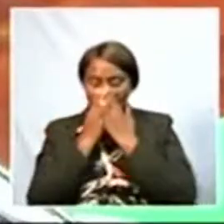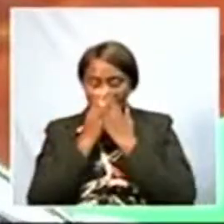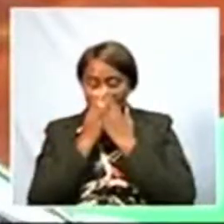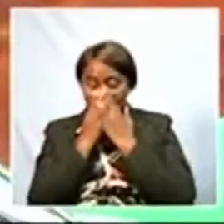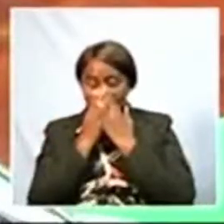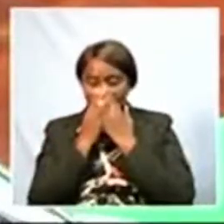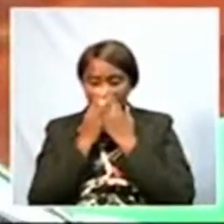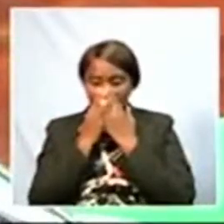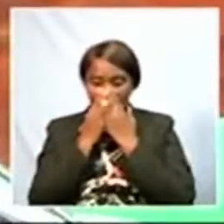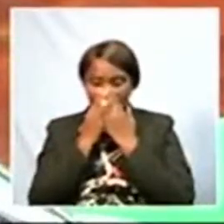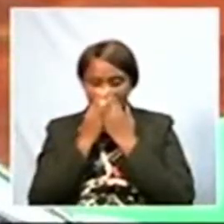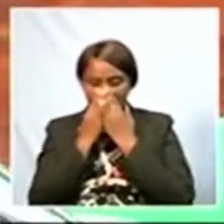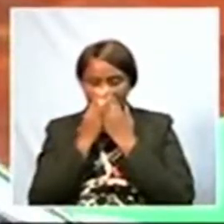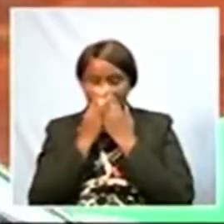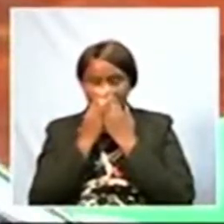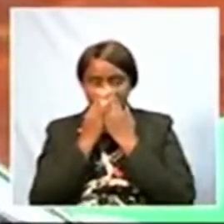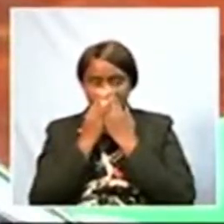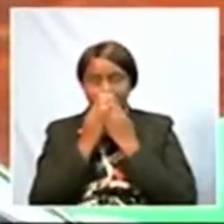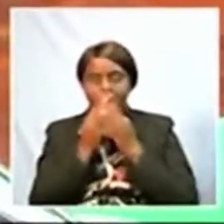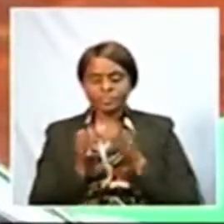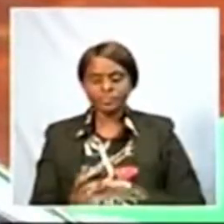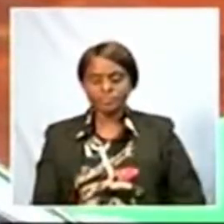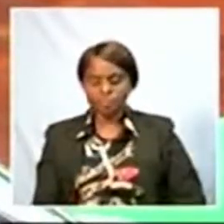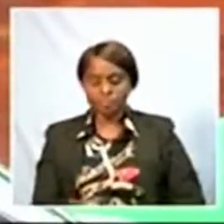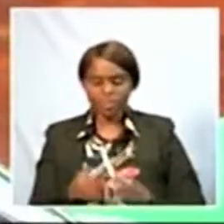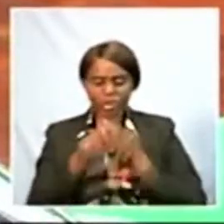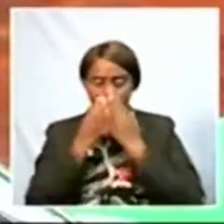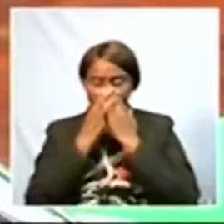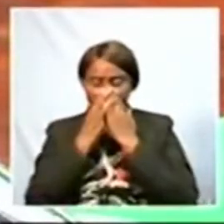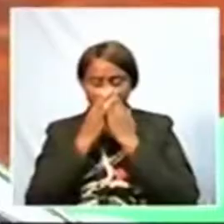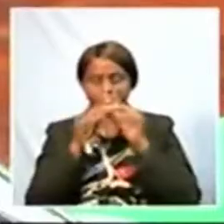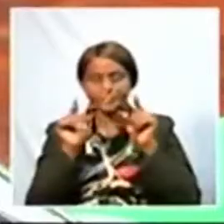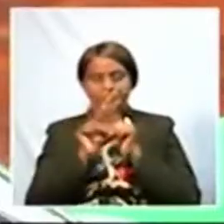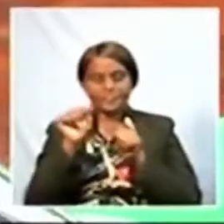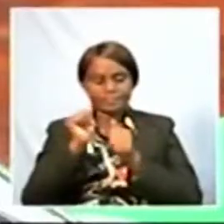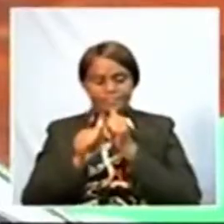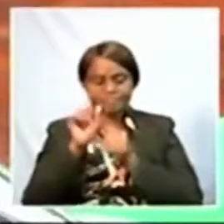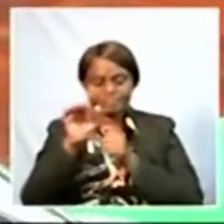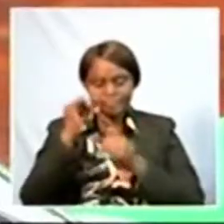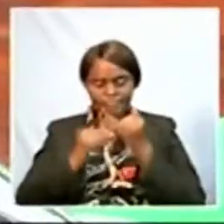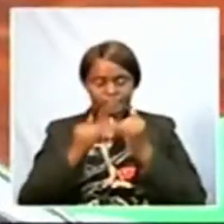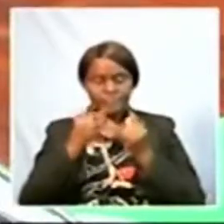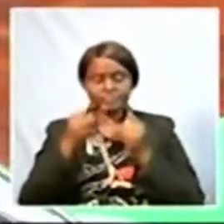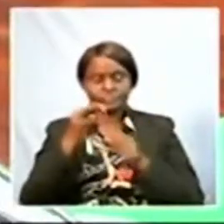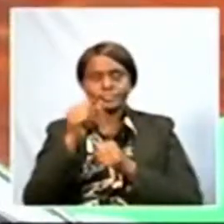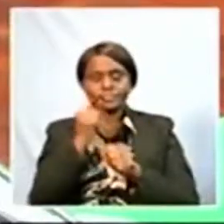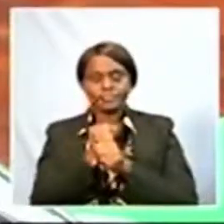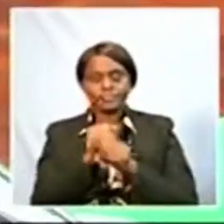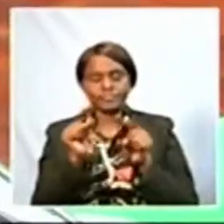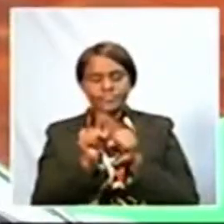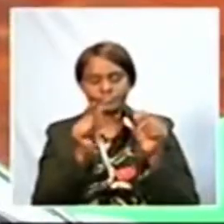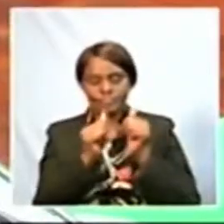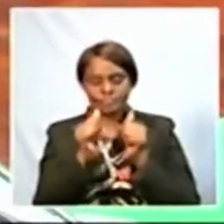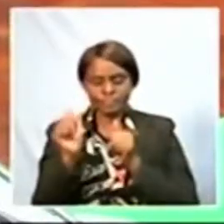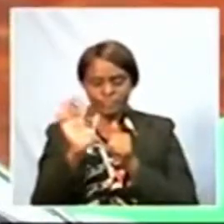to 2023 CDF community projects that were ongoing at the end of the year. Action taken. Management